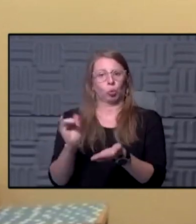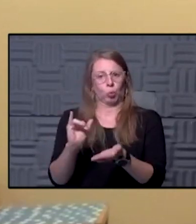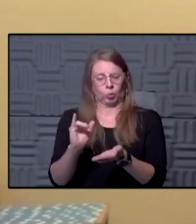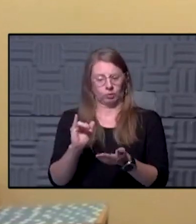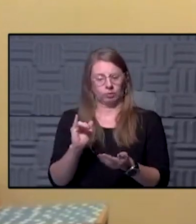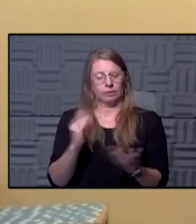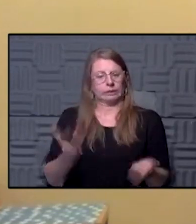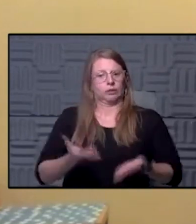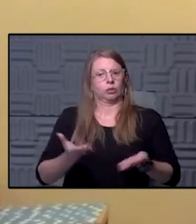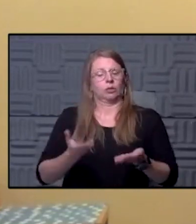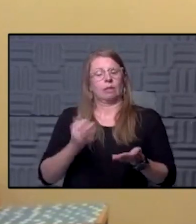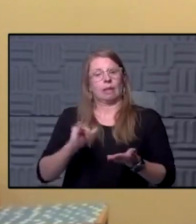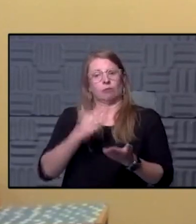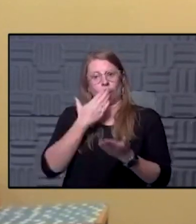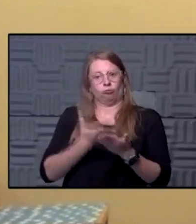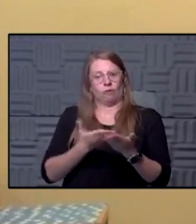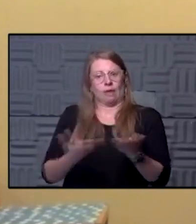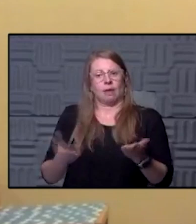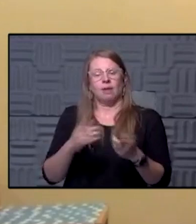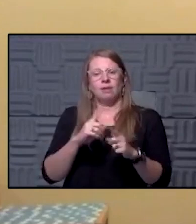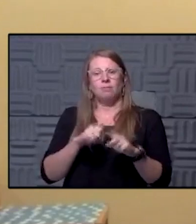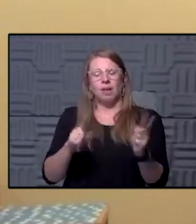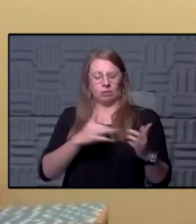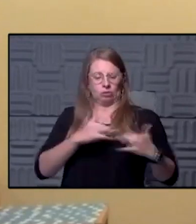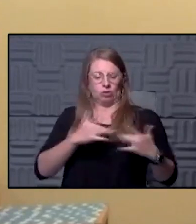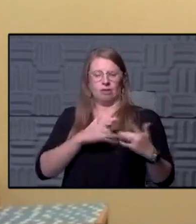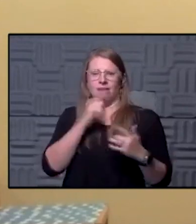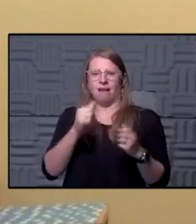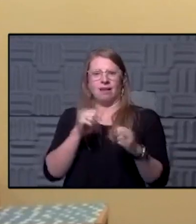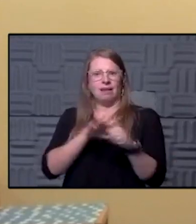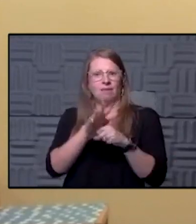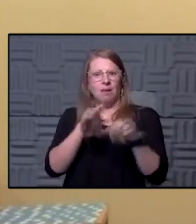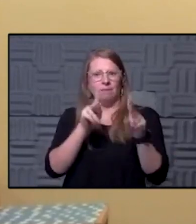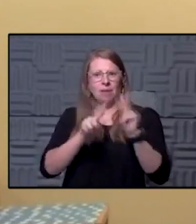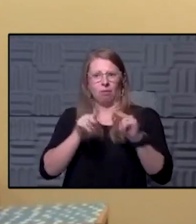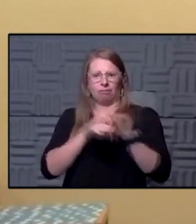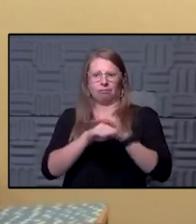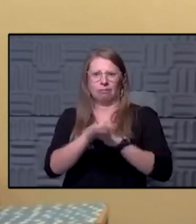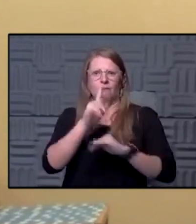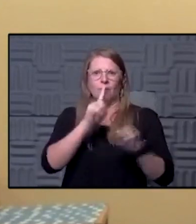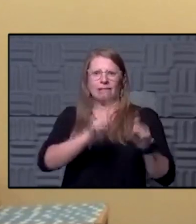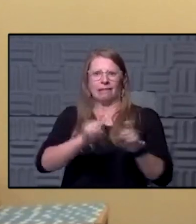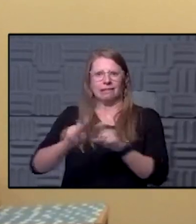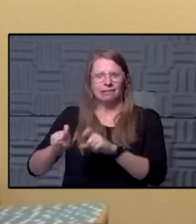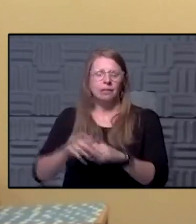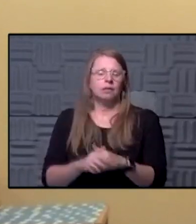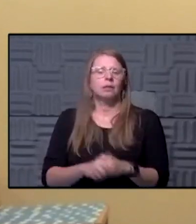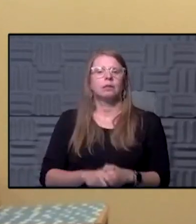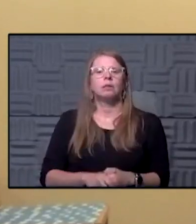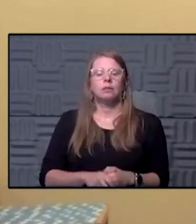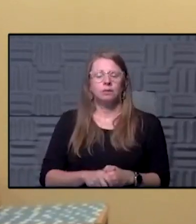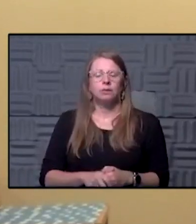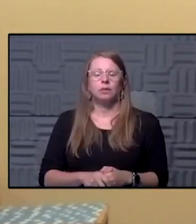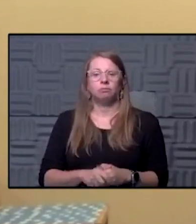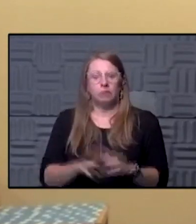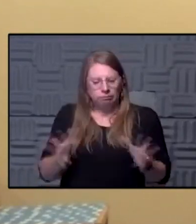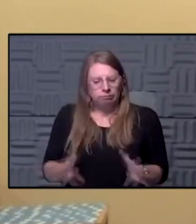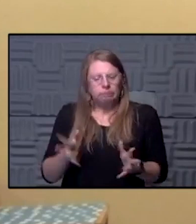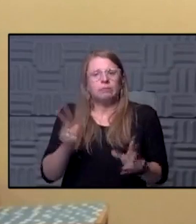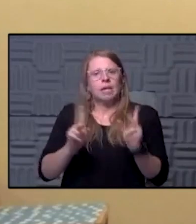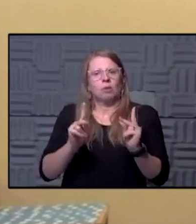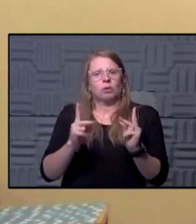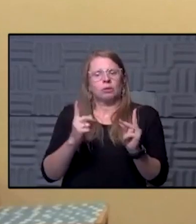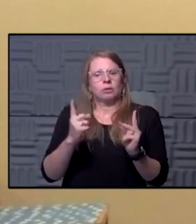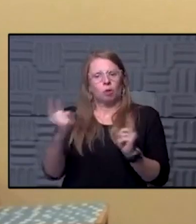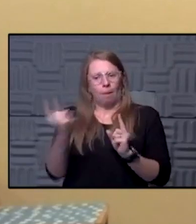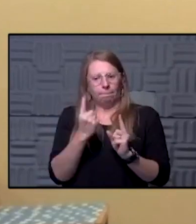thing. But we're still concerned that not enough folks are coming through to be tested, actually. So we're wanting to really encourage people to come